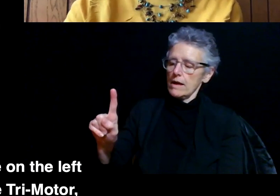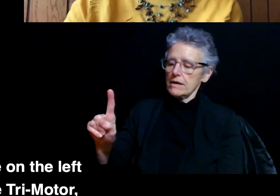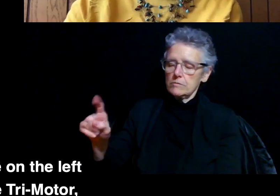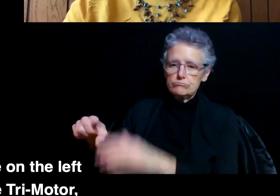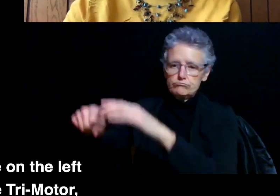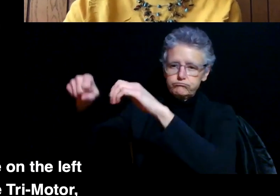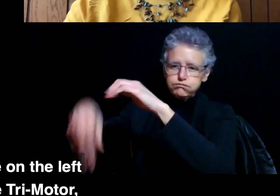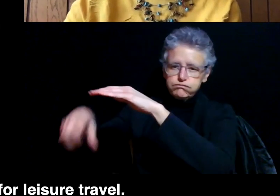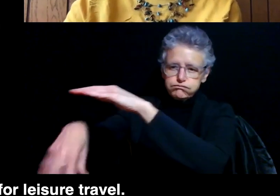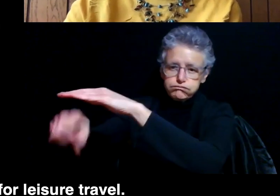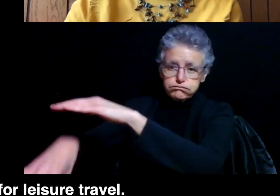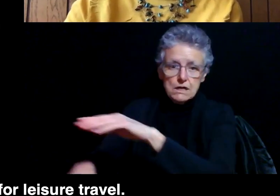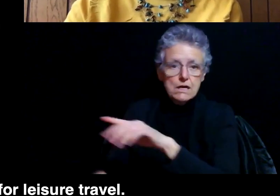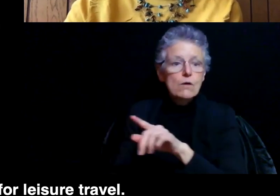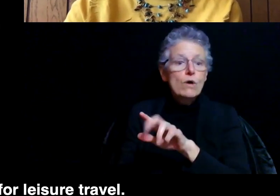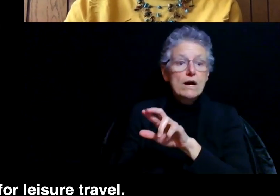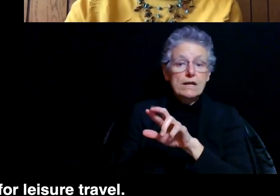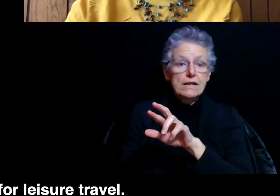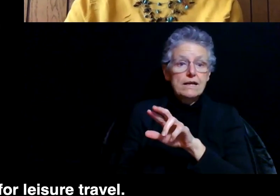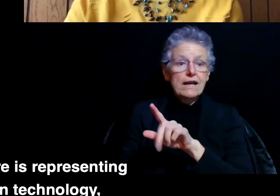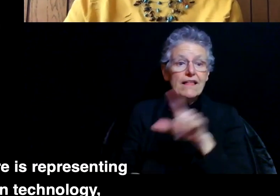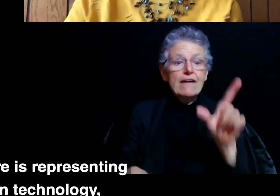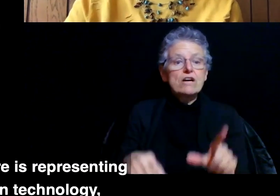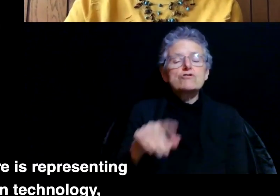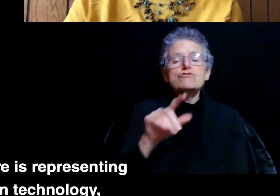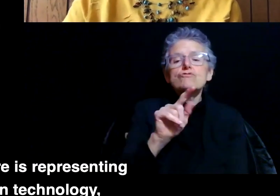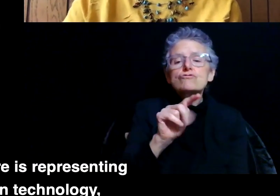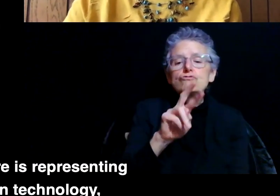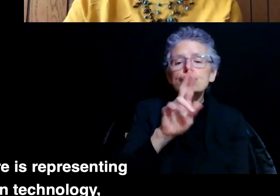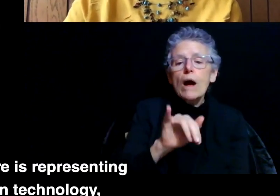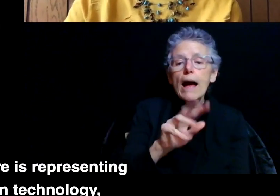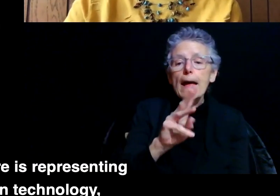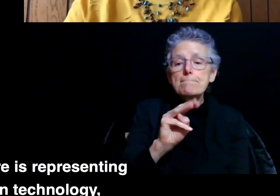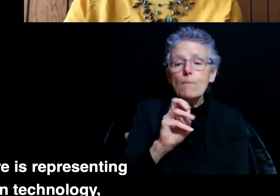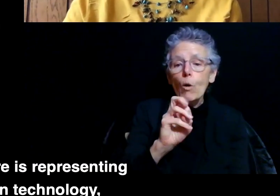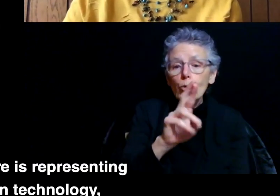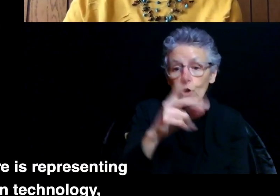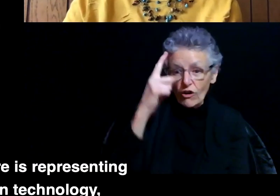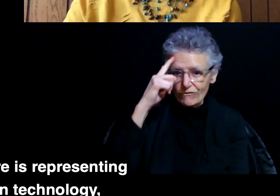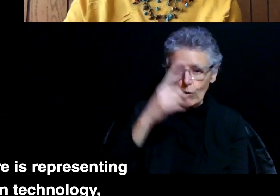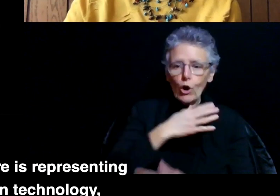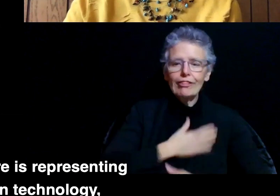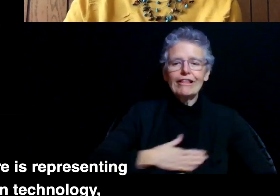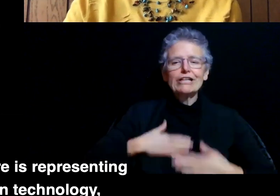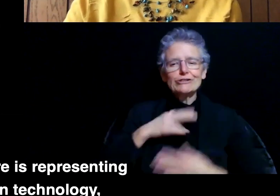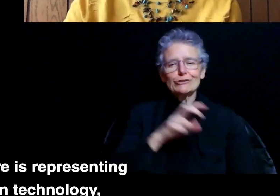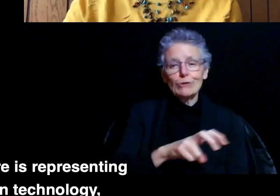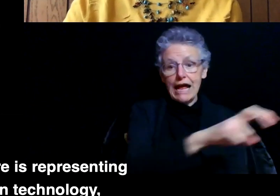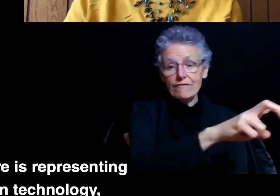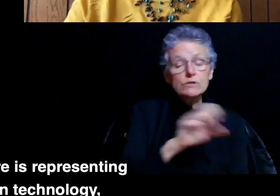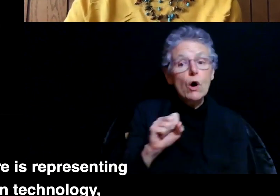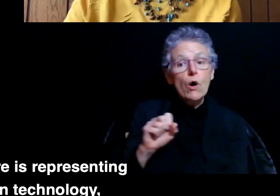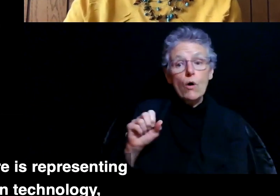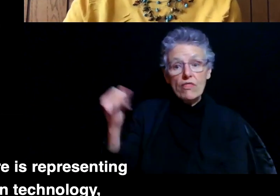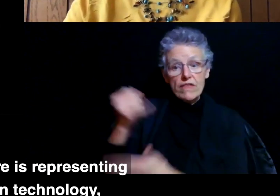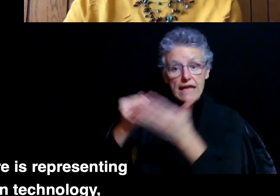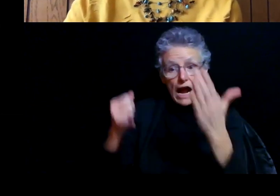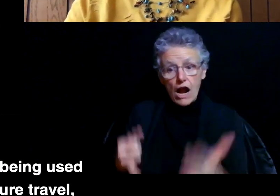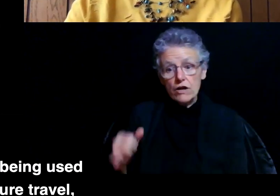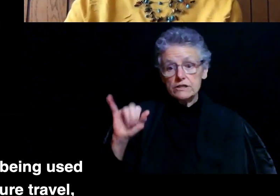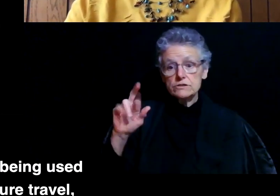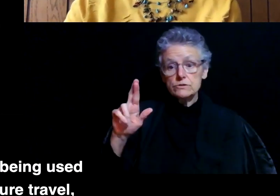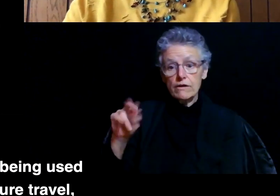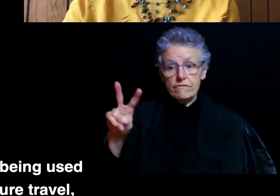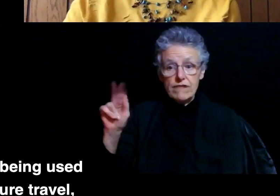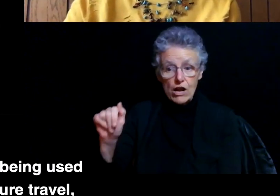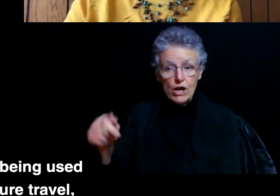was the tri-motor, and that was for leisure travel. So here Rivera is representing the aviation technology,